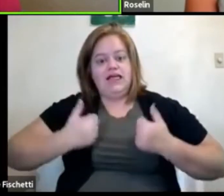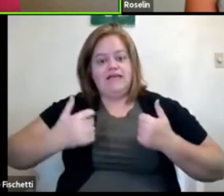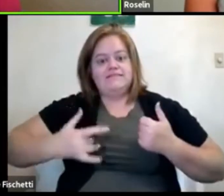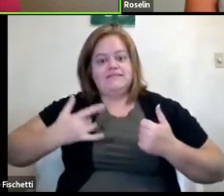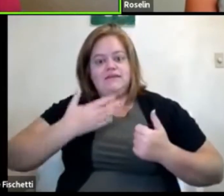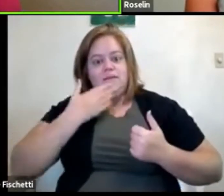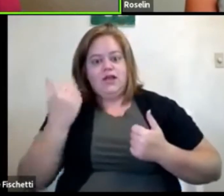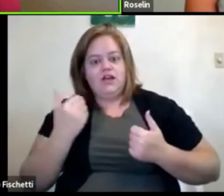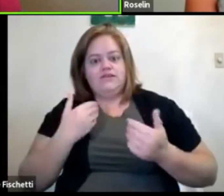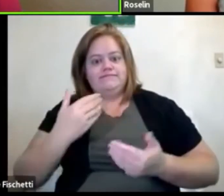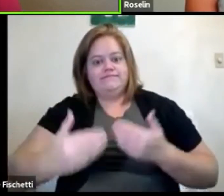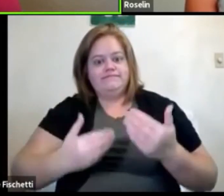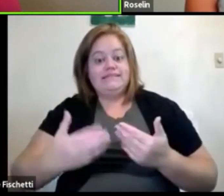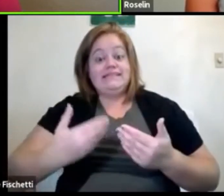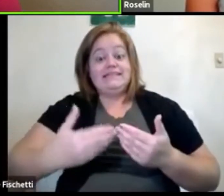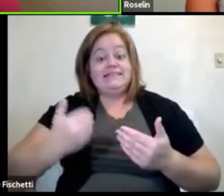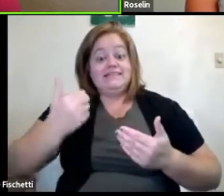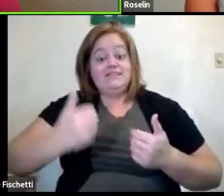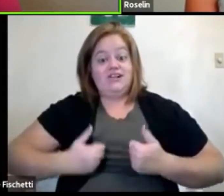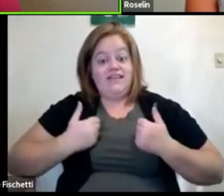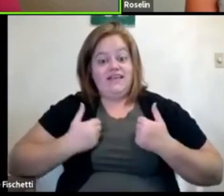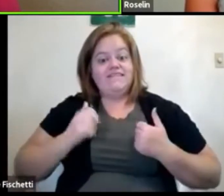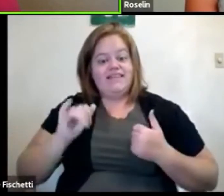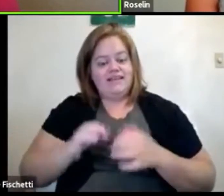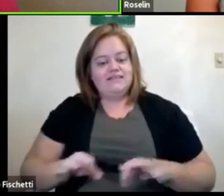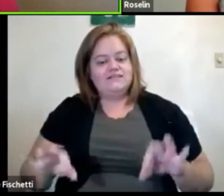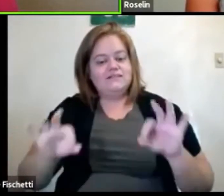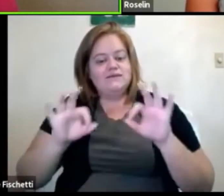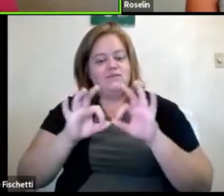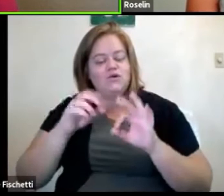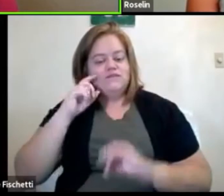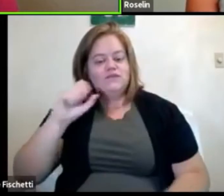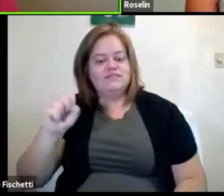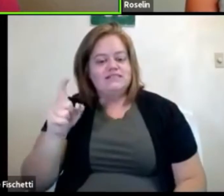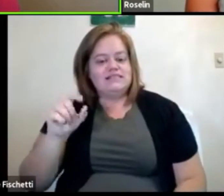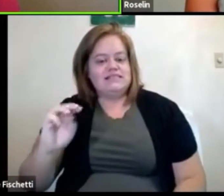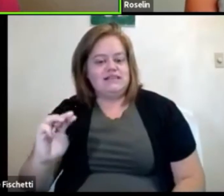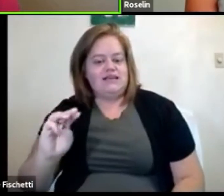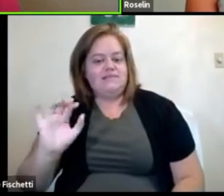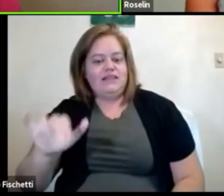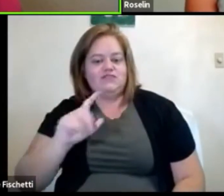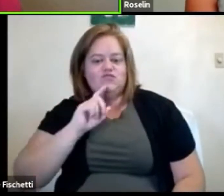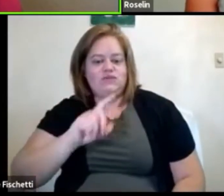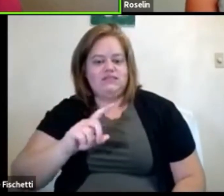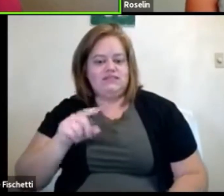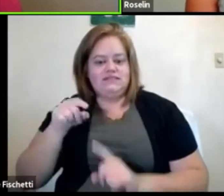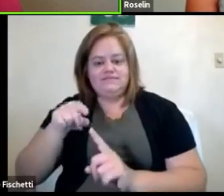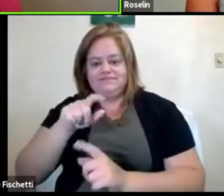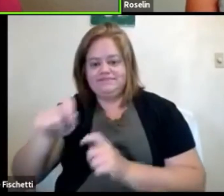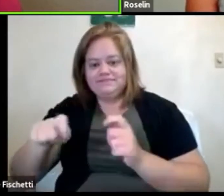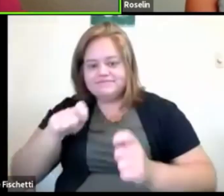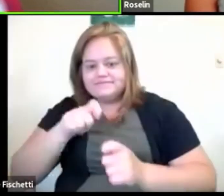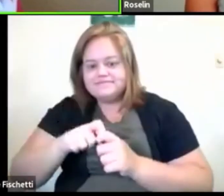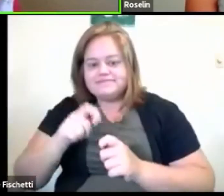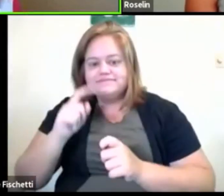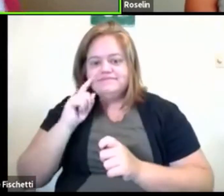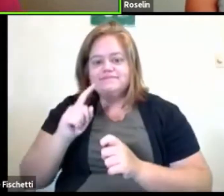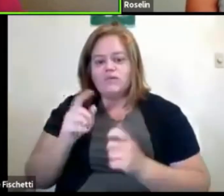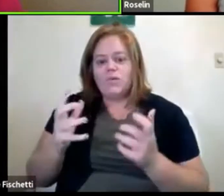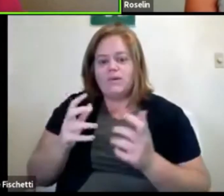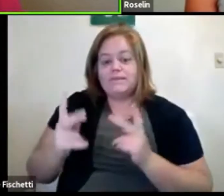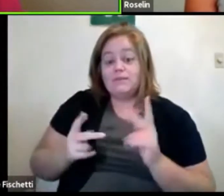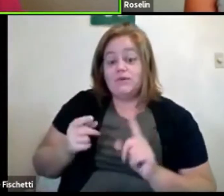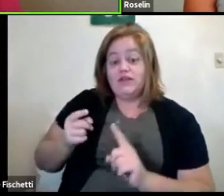think that's something that's so important to touch on with STEM fields, is that that's really a cornerstone of what people like you